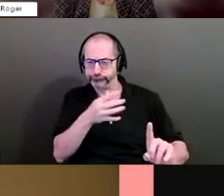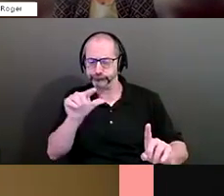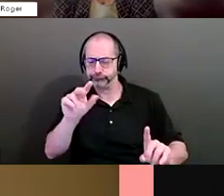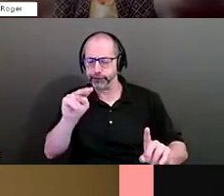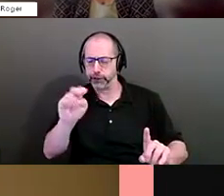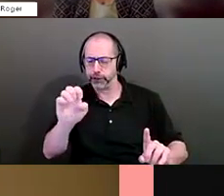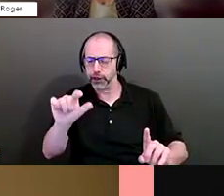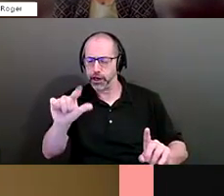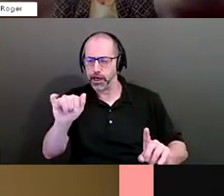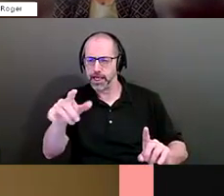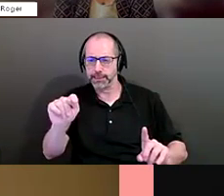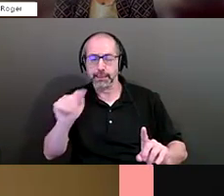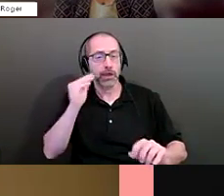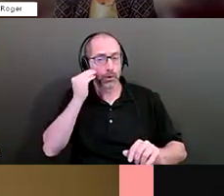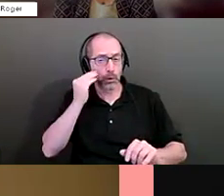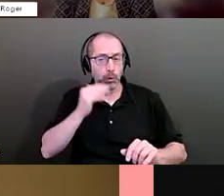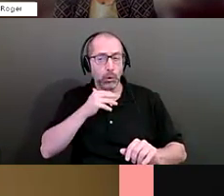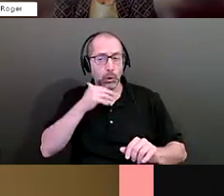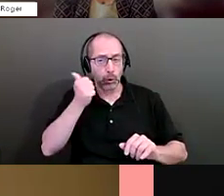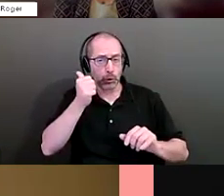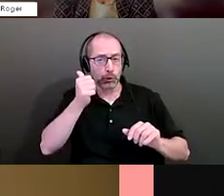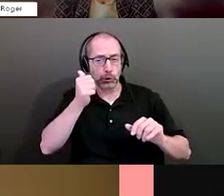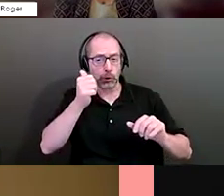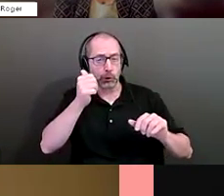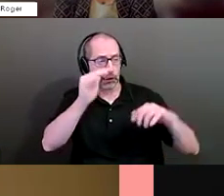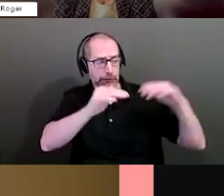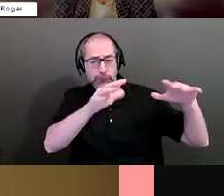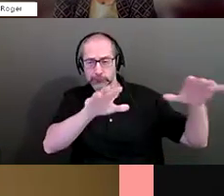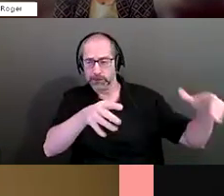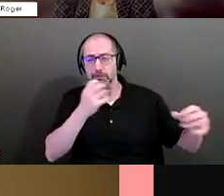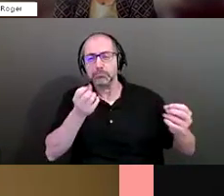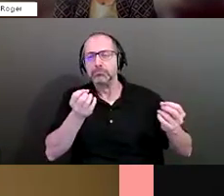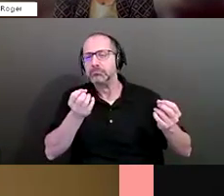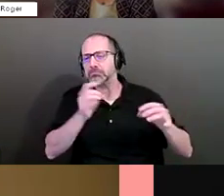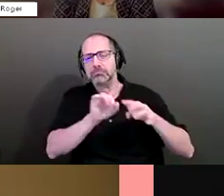older adults experience multiple forms of abuse, and they experience abuse